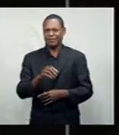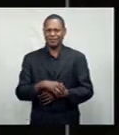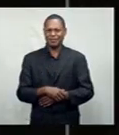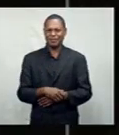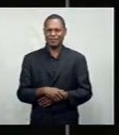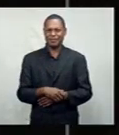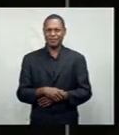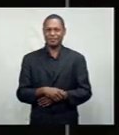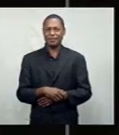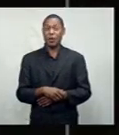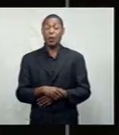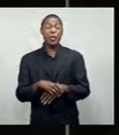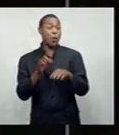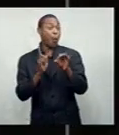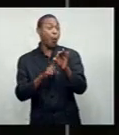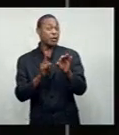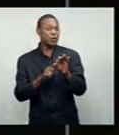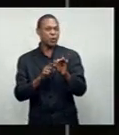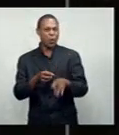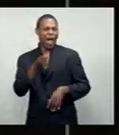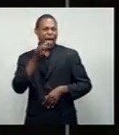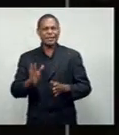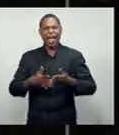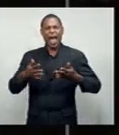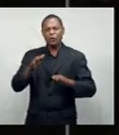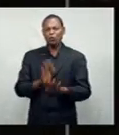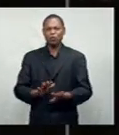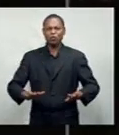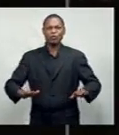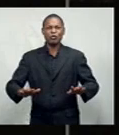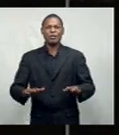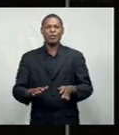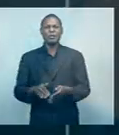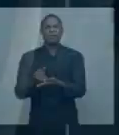In Vision Pulse, we ask, how are your children coping with learning at home?